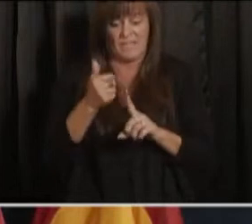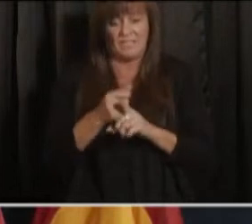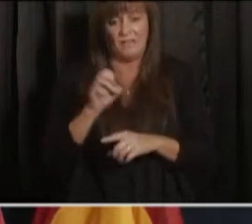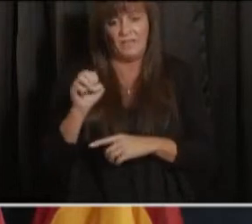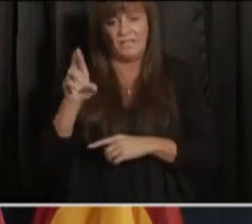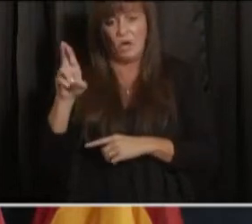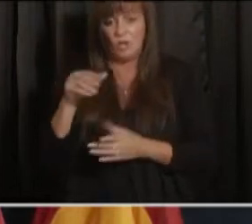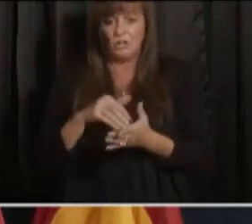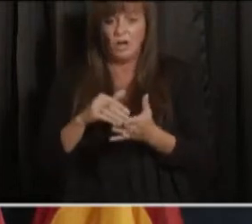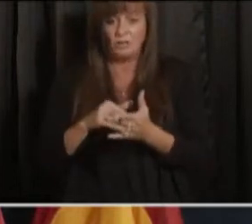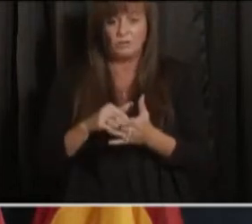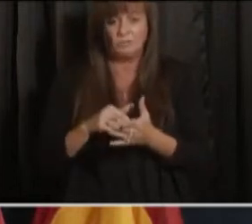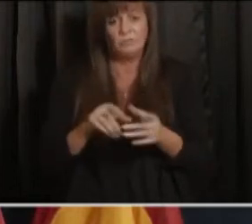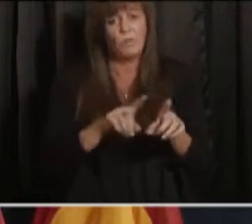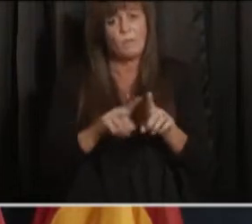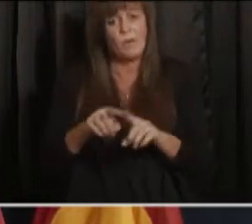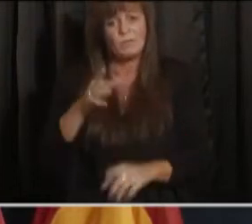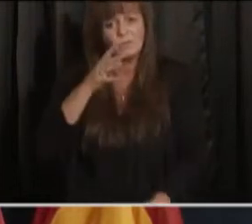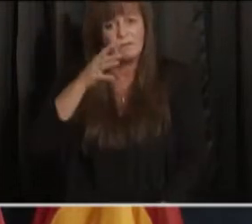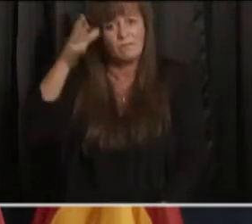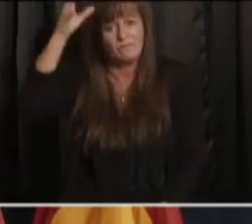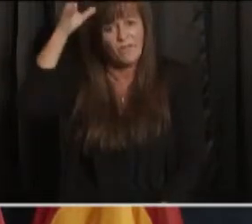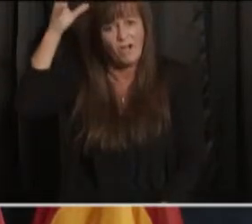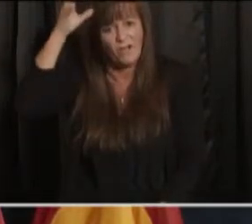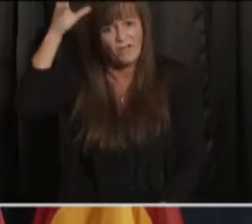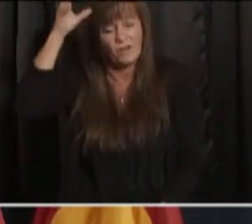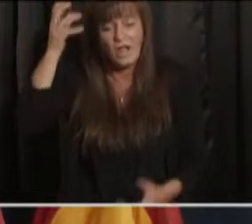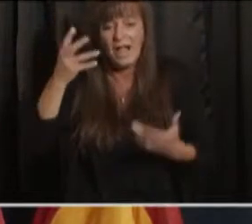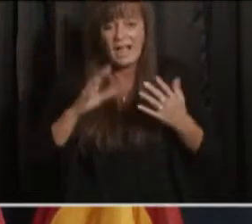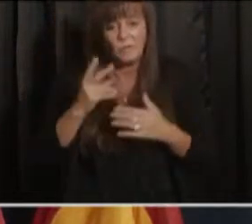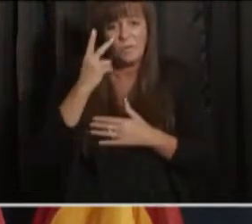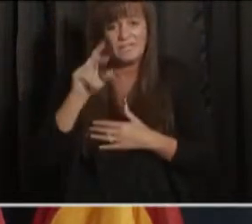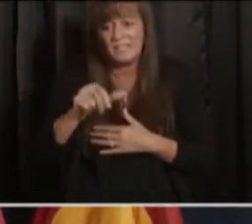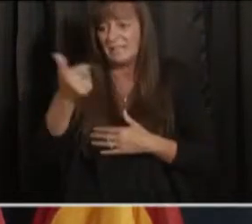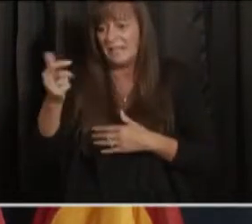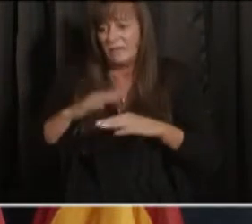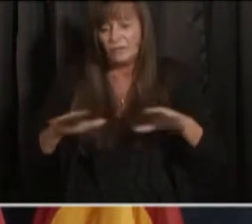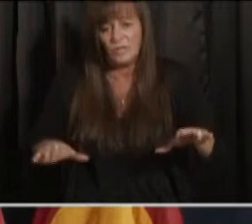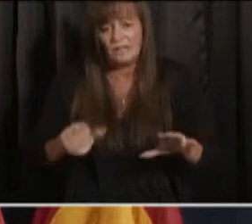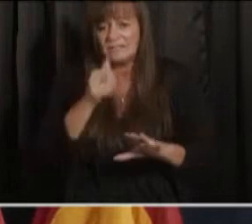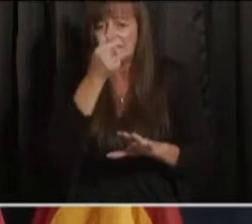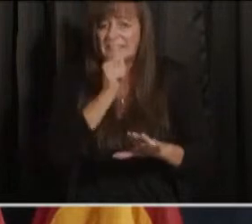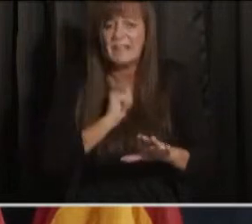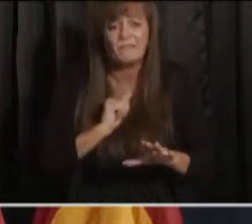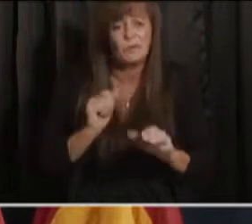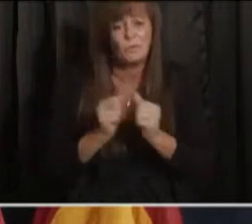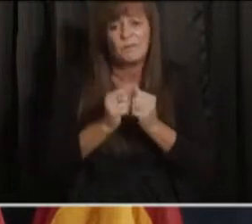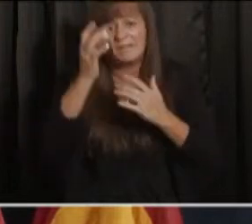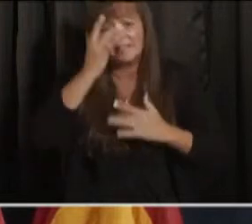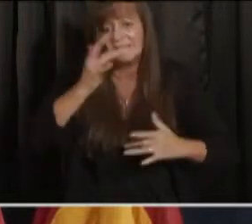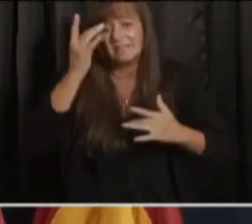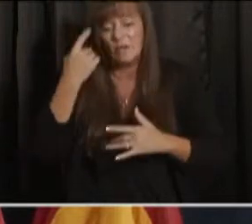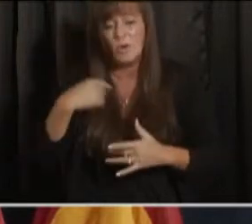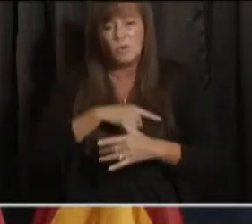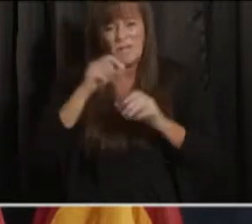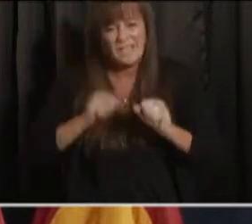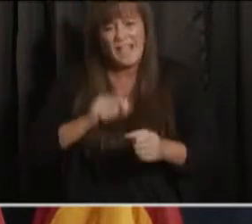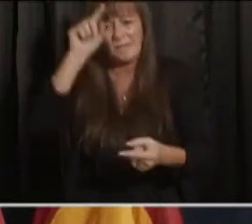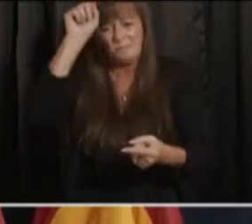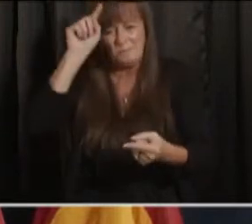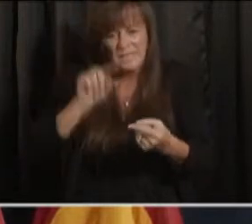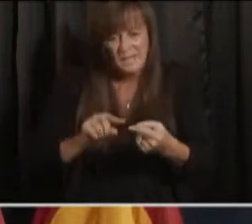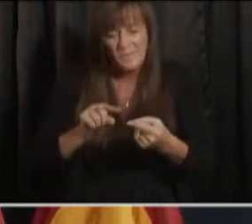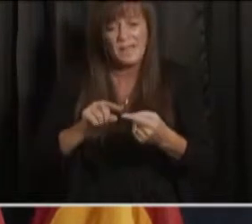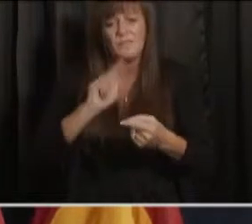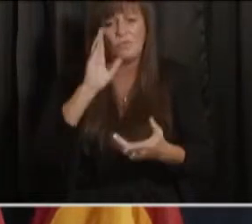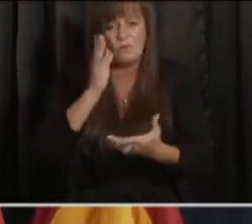father, I would hate to have another child suffer from a disease that we know we can minimize or prevent with a safe vaccine.